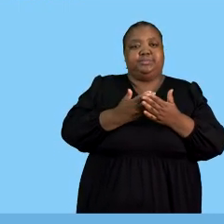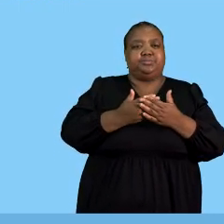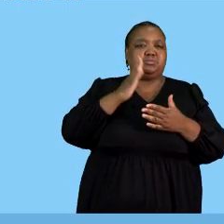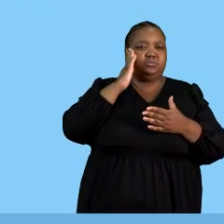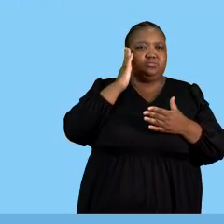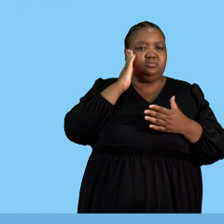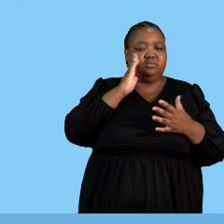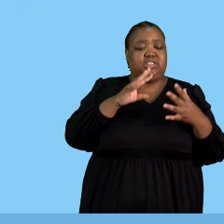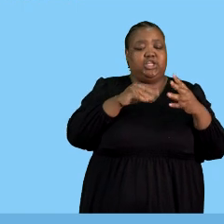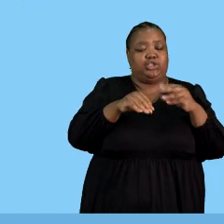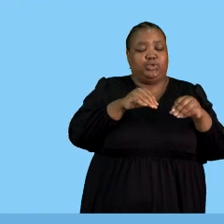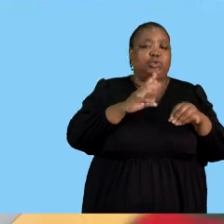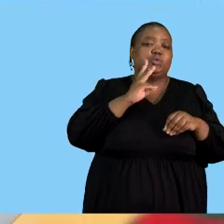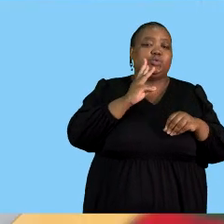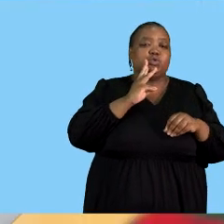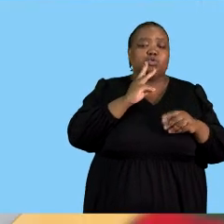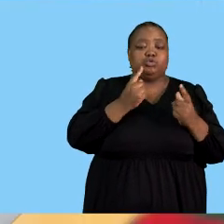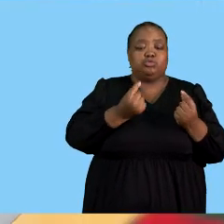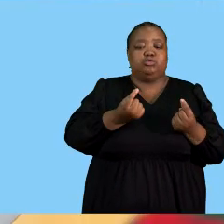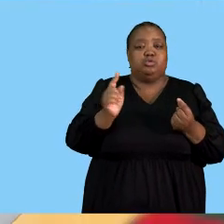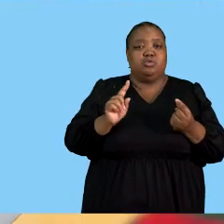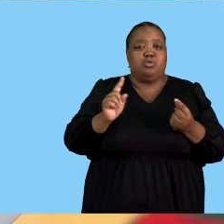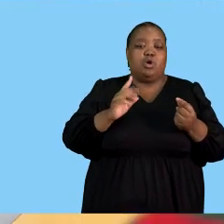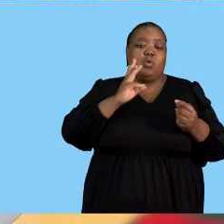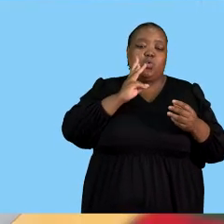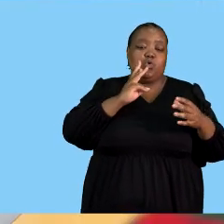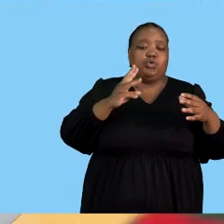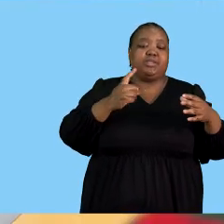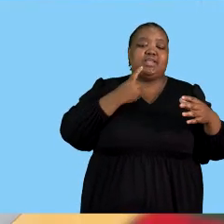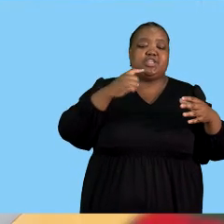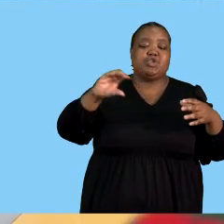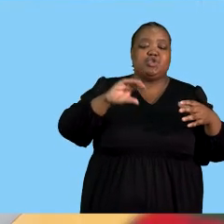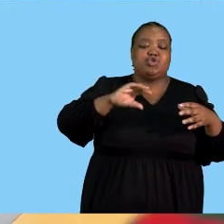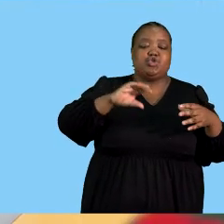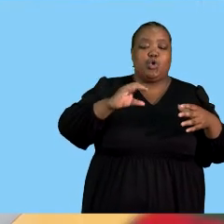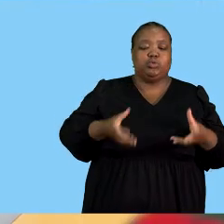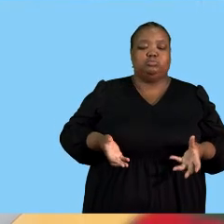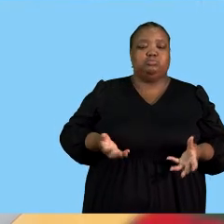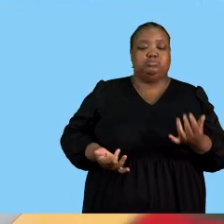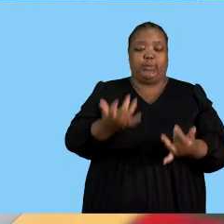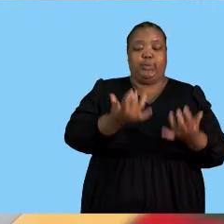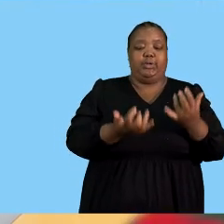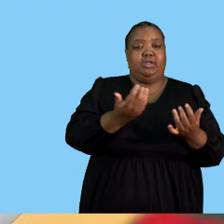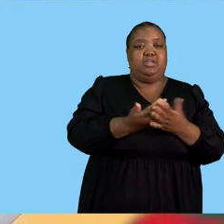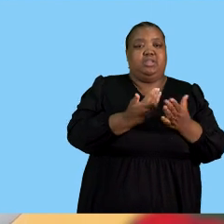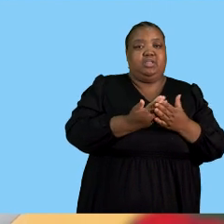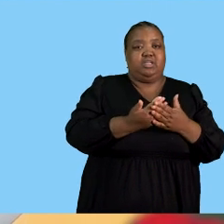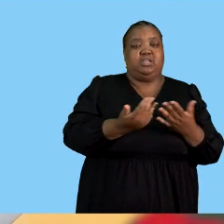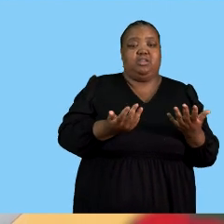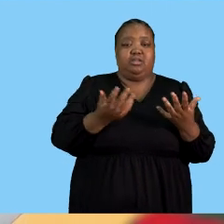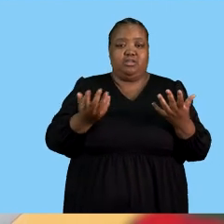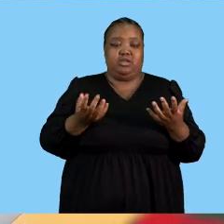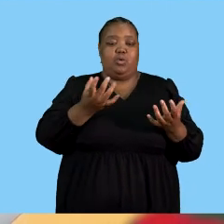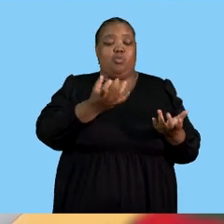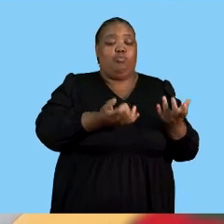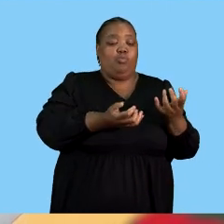you want to separate the salt and water, you can just simply boil that mixture, and then the water is going to escape. You're going to be left